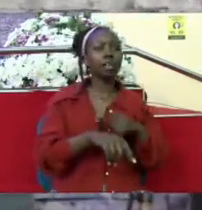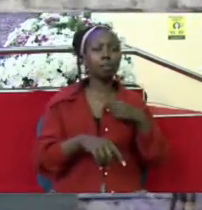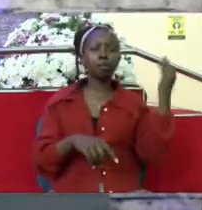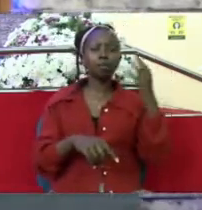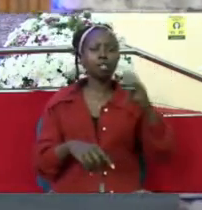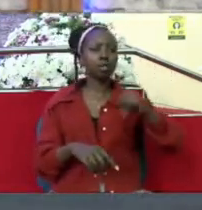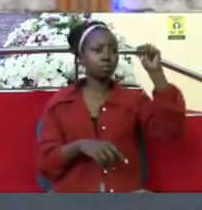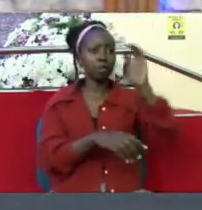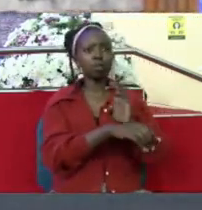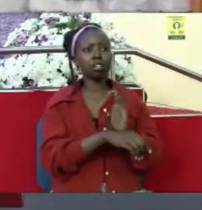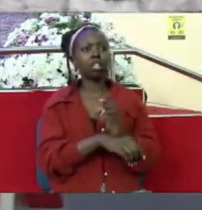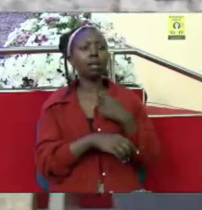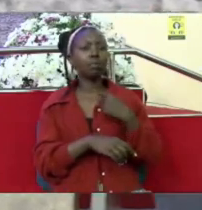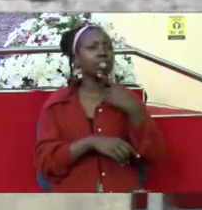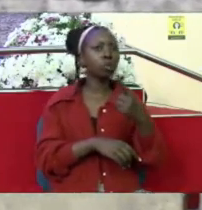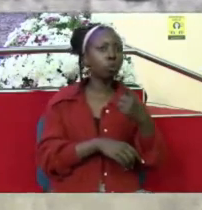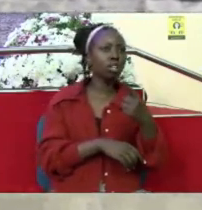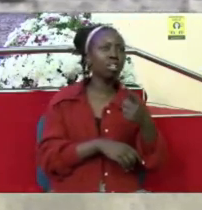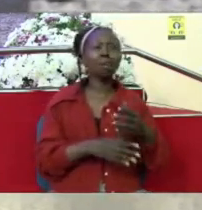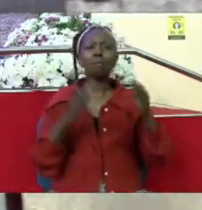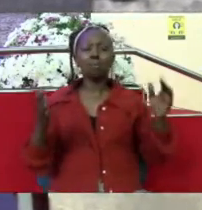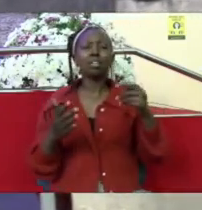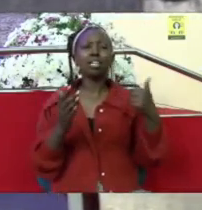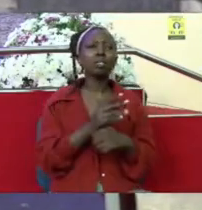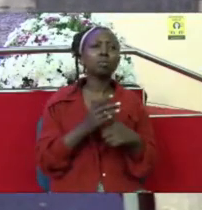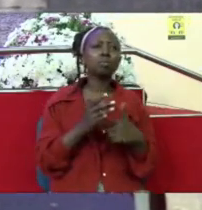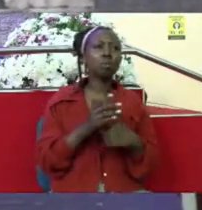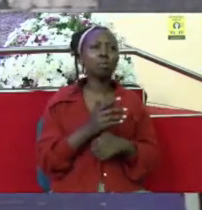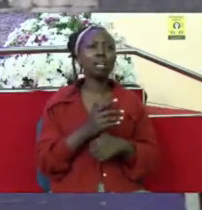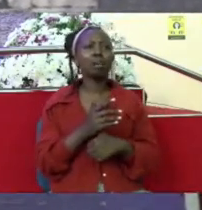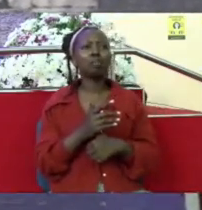Nilikuwa nikihubiri pale Shiloh. I told them the biggest problem of churches is that we can become so